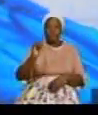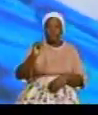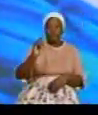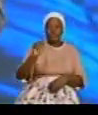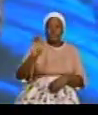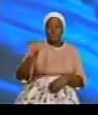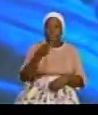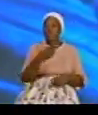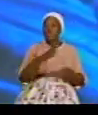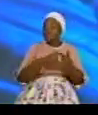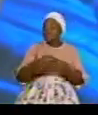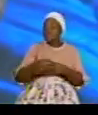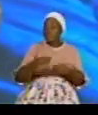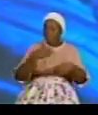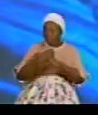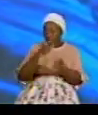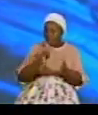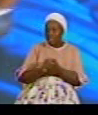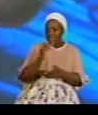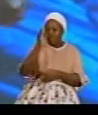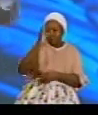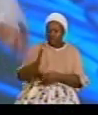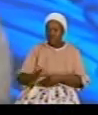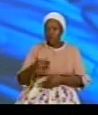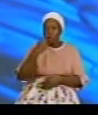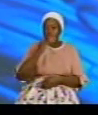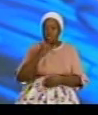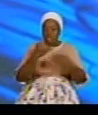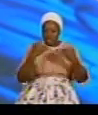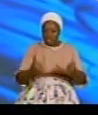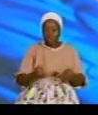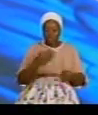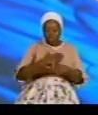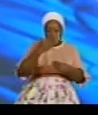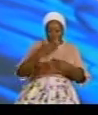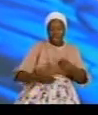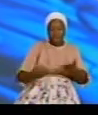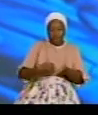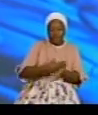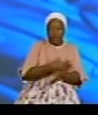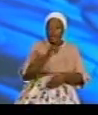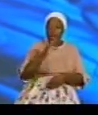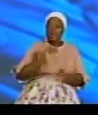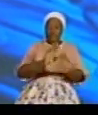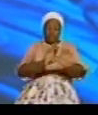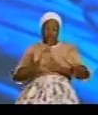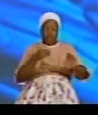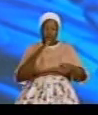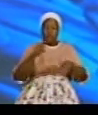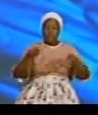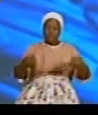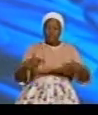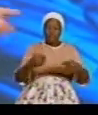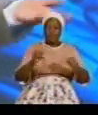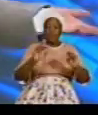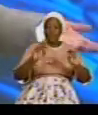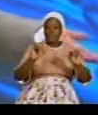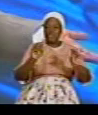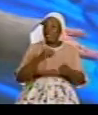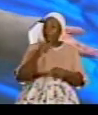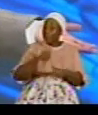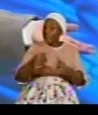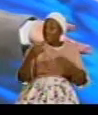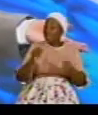pastor, the teacher, who is now totally influenced by the fear of the Pharisees, but is